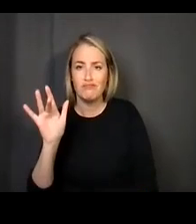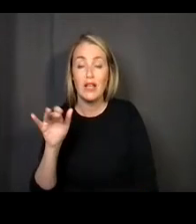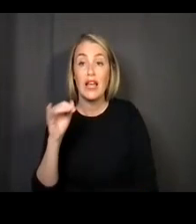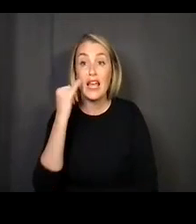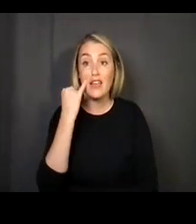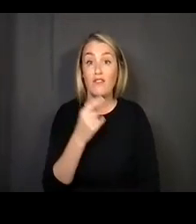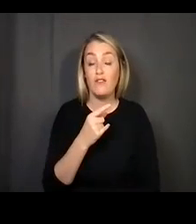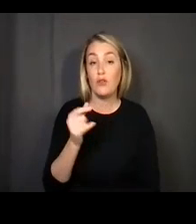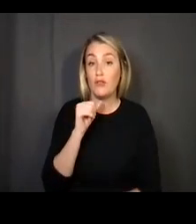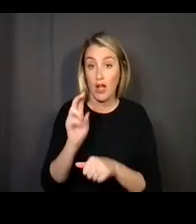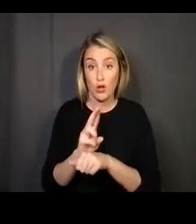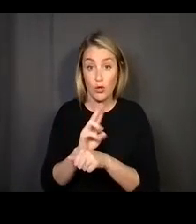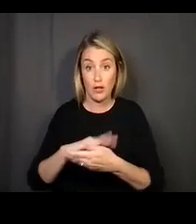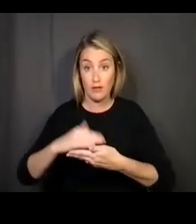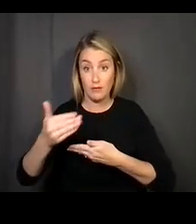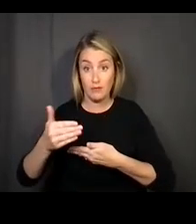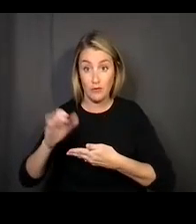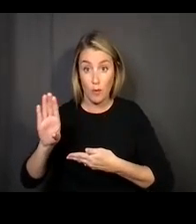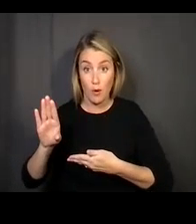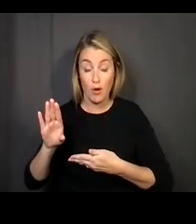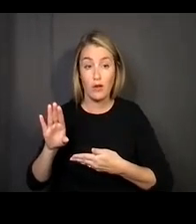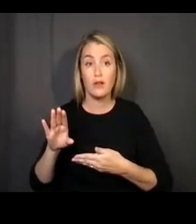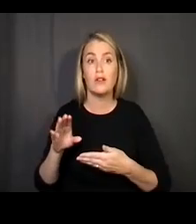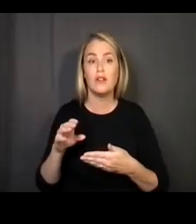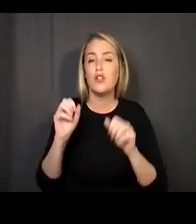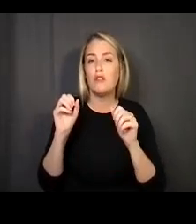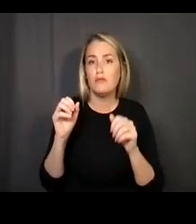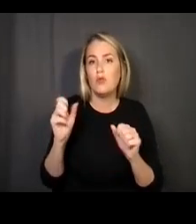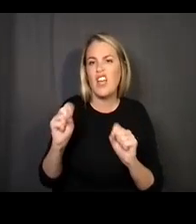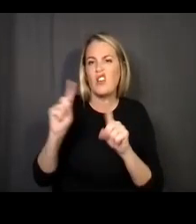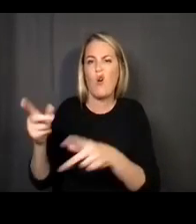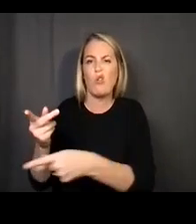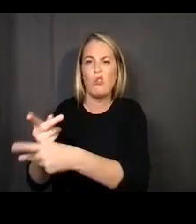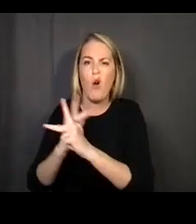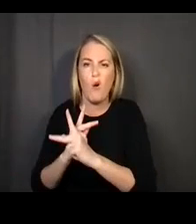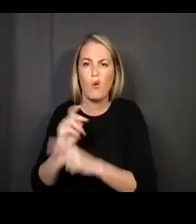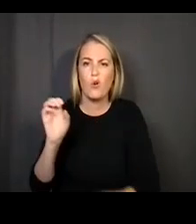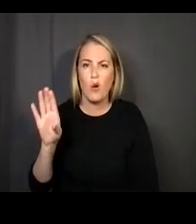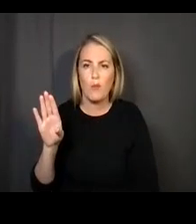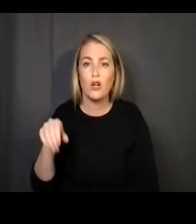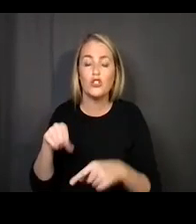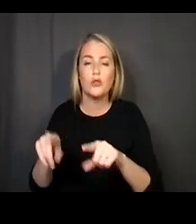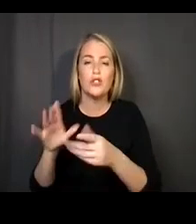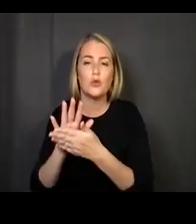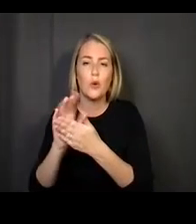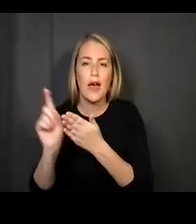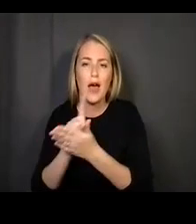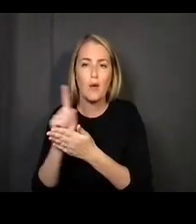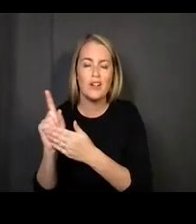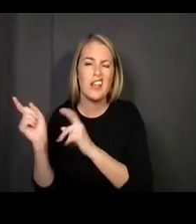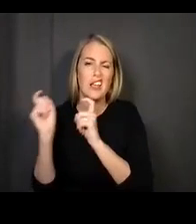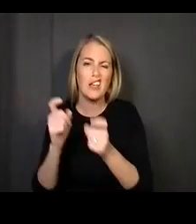Write, you're always welcome to check out a Chromebook. You just go into the office during school hours and you'll be issued